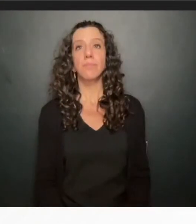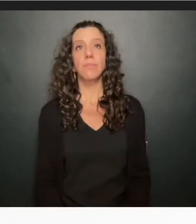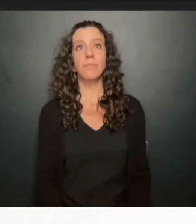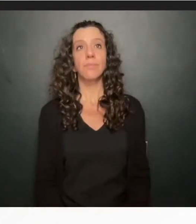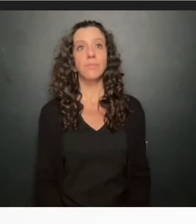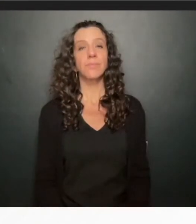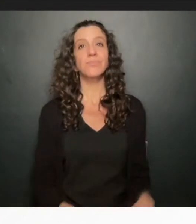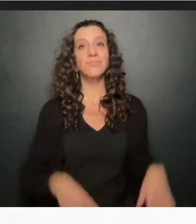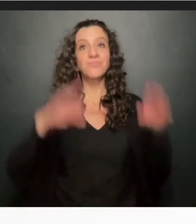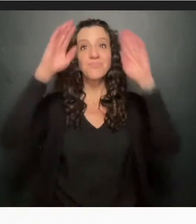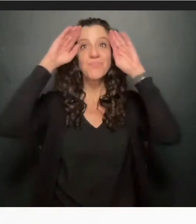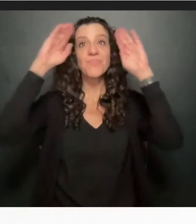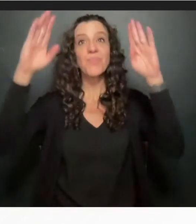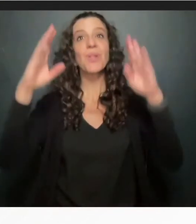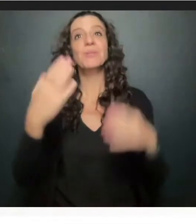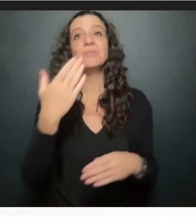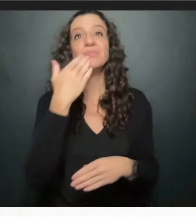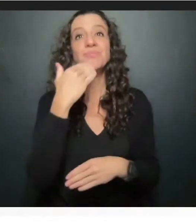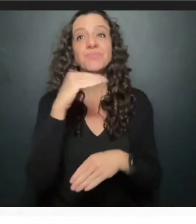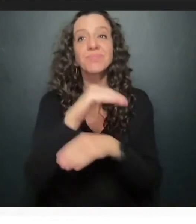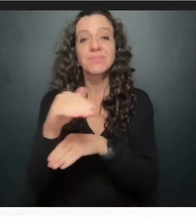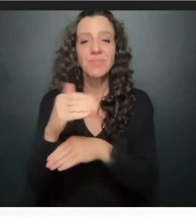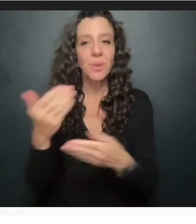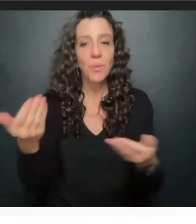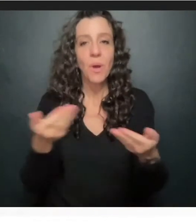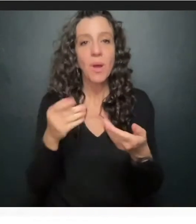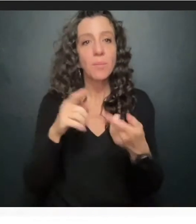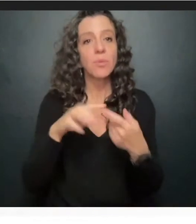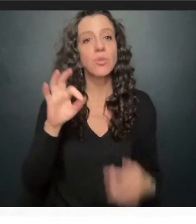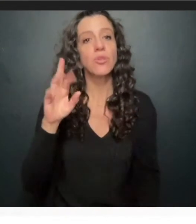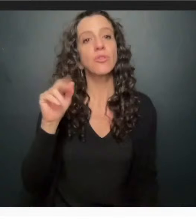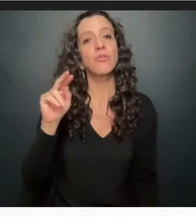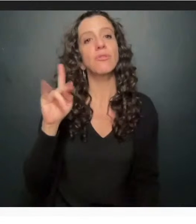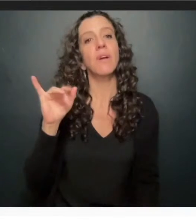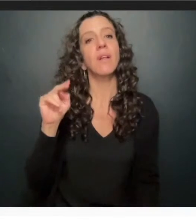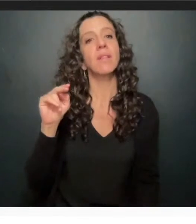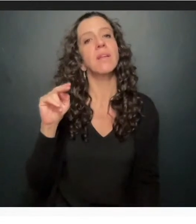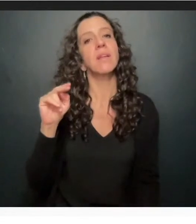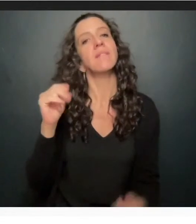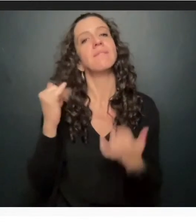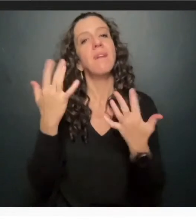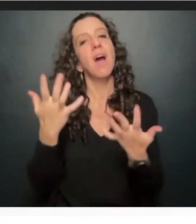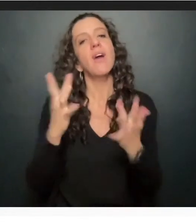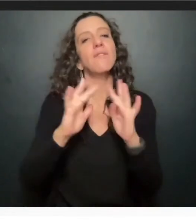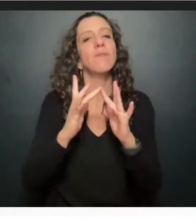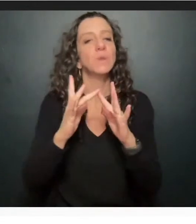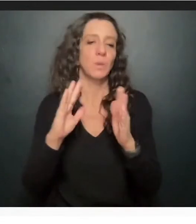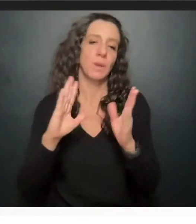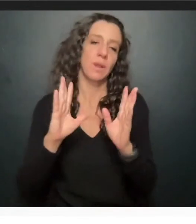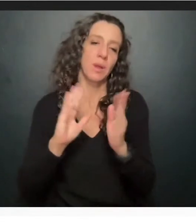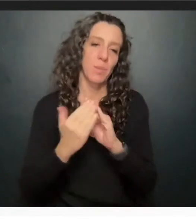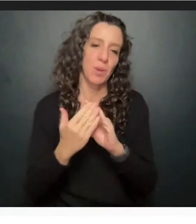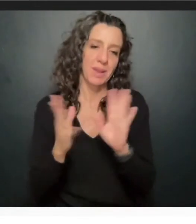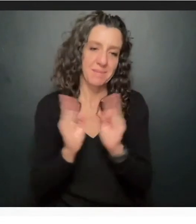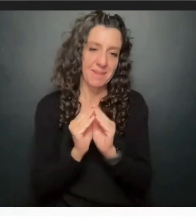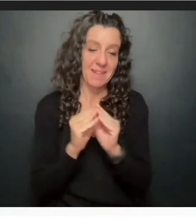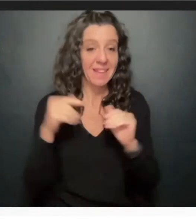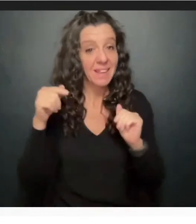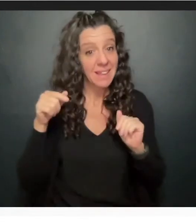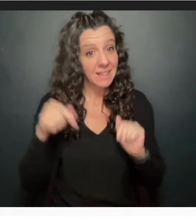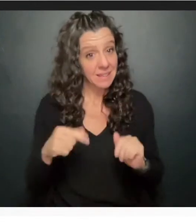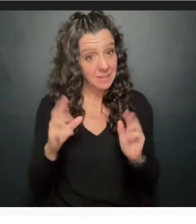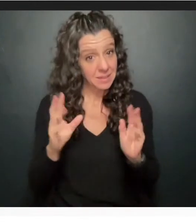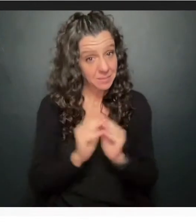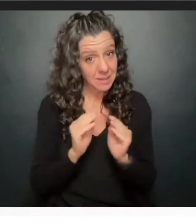Good evening, and welcome to the Franklin Fire Virtual Community Meeting. This is the meeting for today,